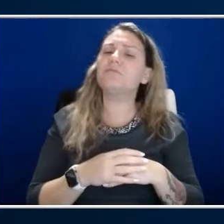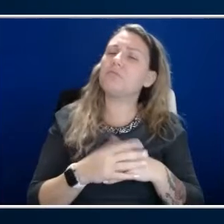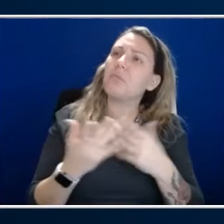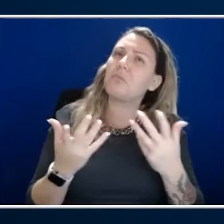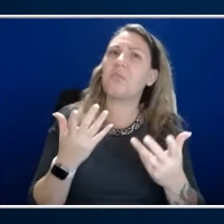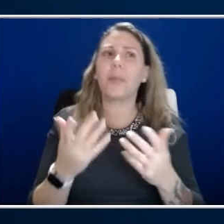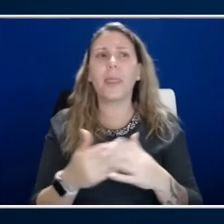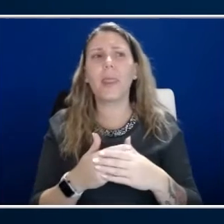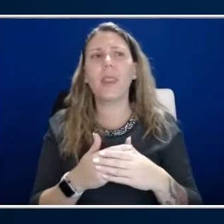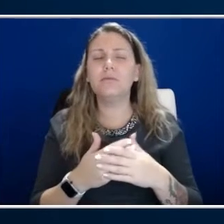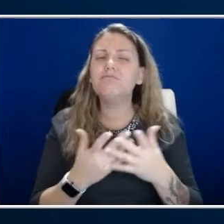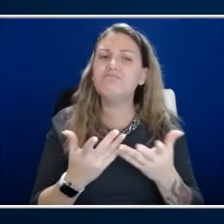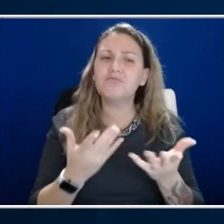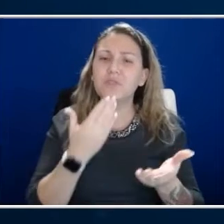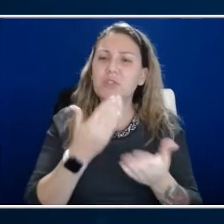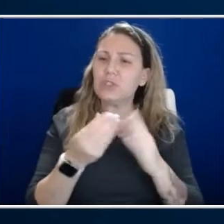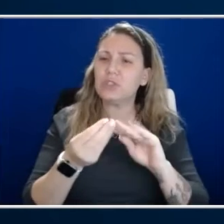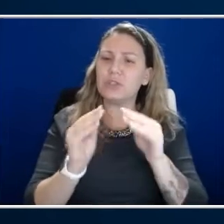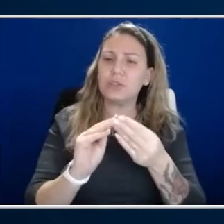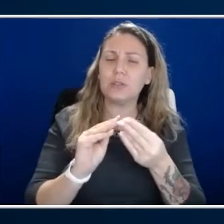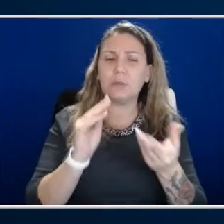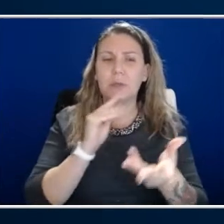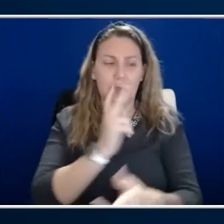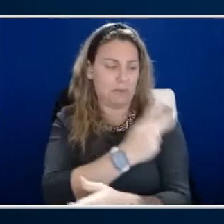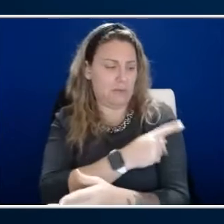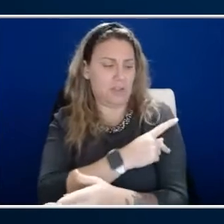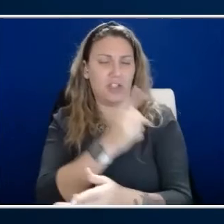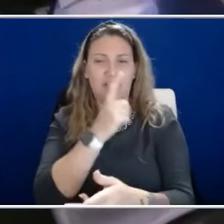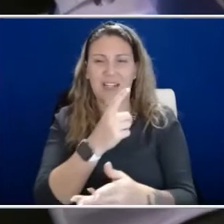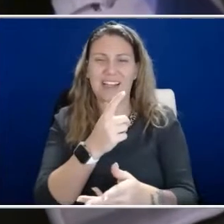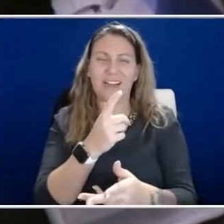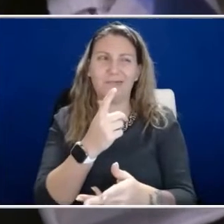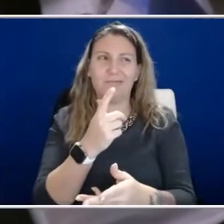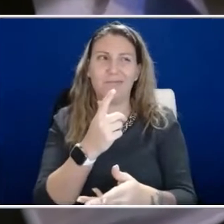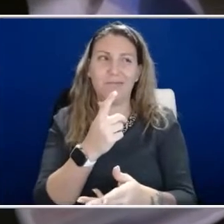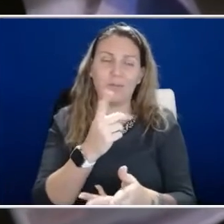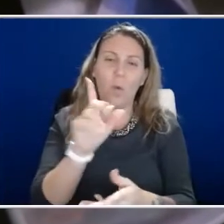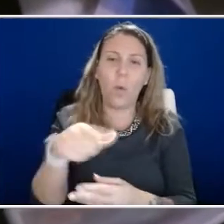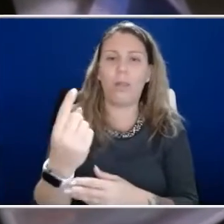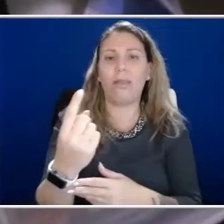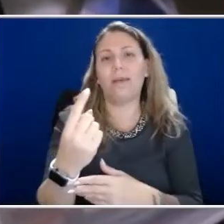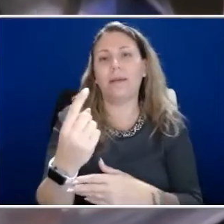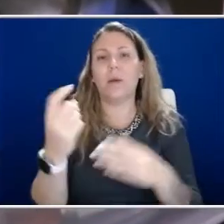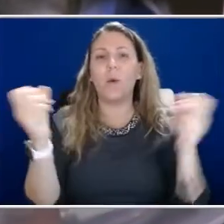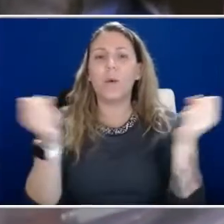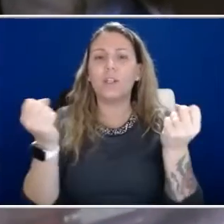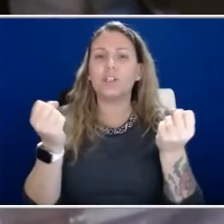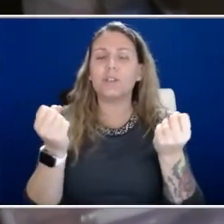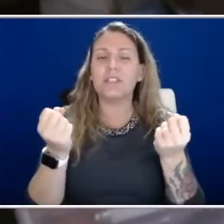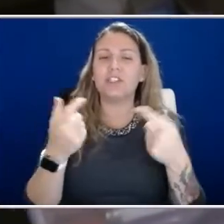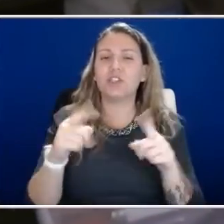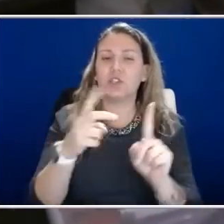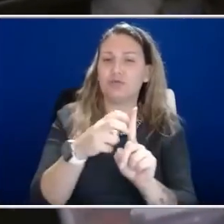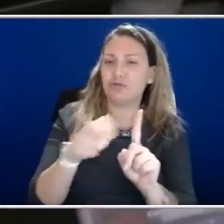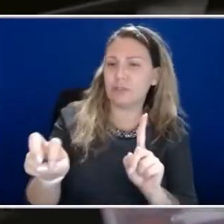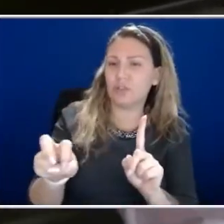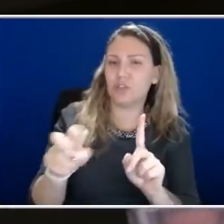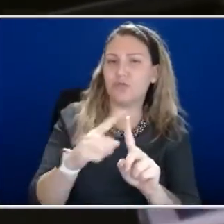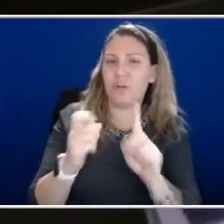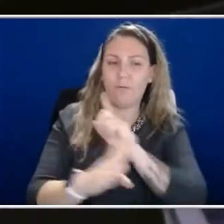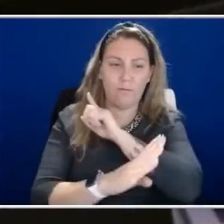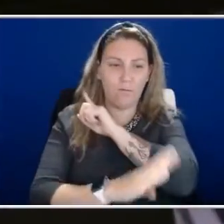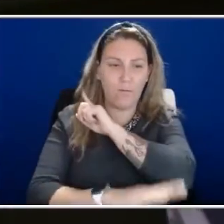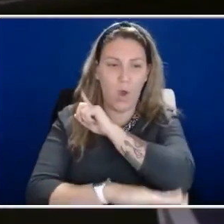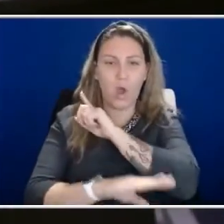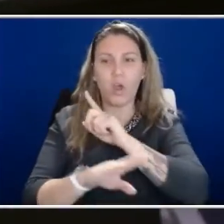when we see patients aren't necessarily in the wintertime. It's usually during the transition from fall into winter, when the